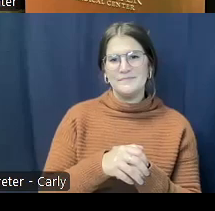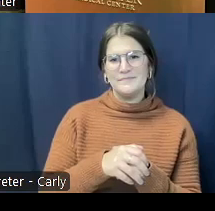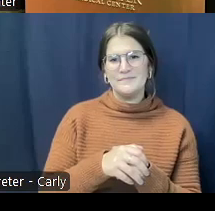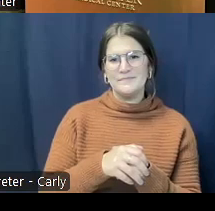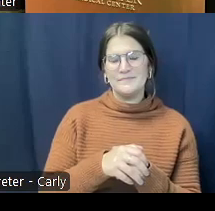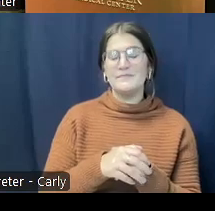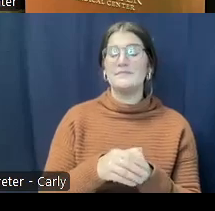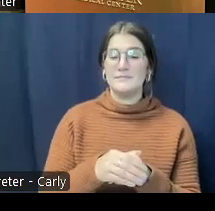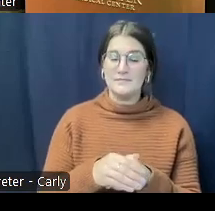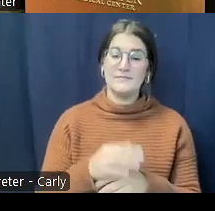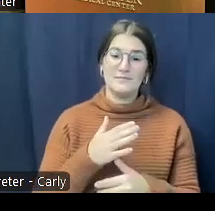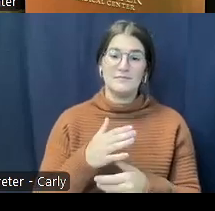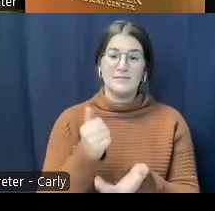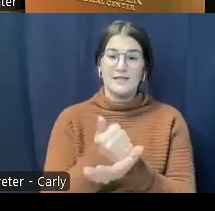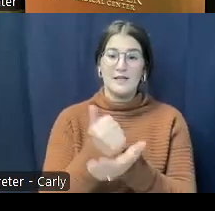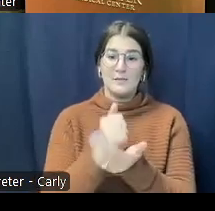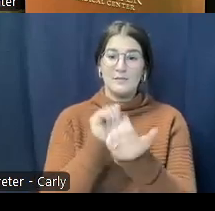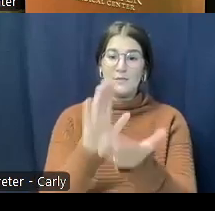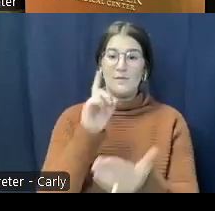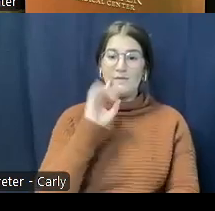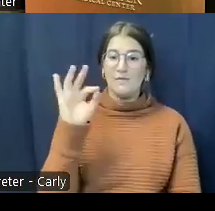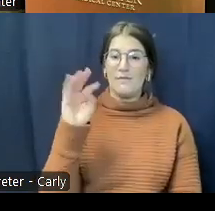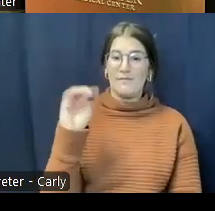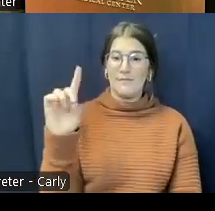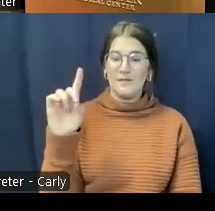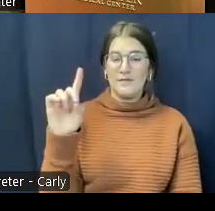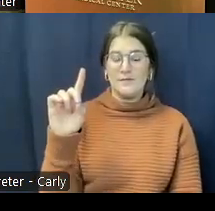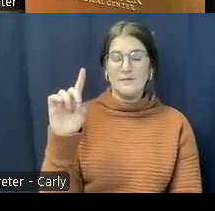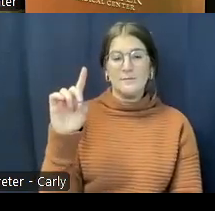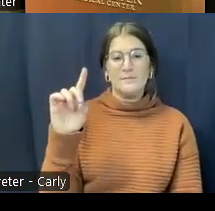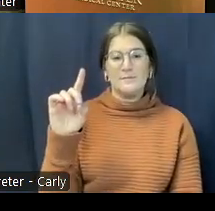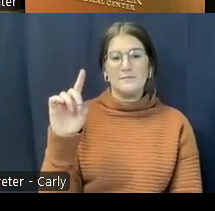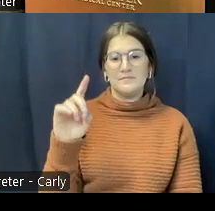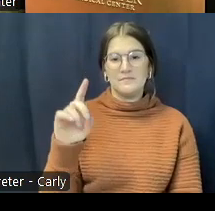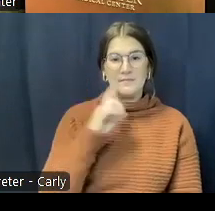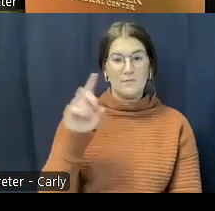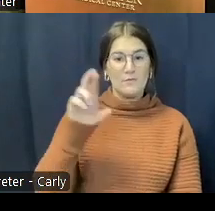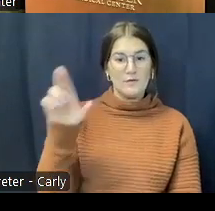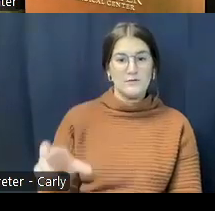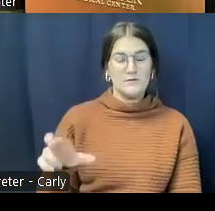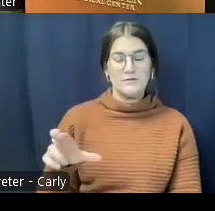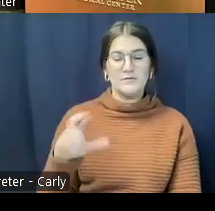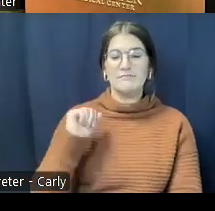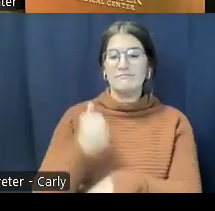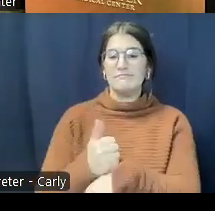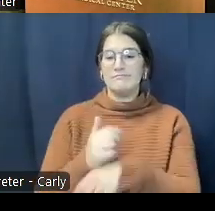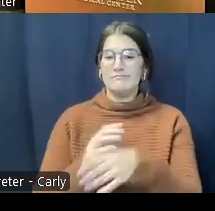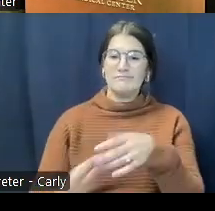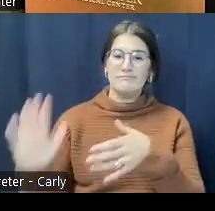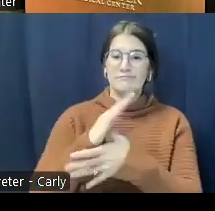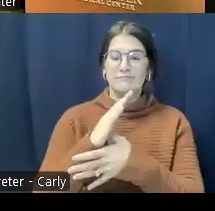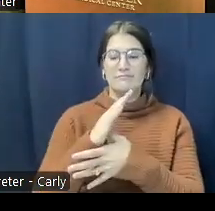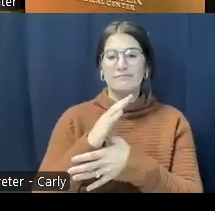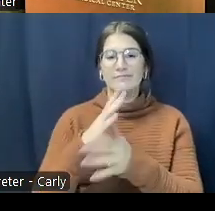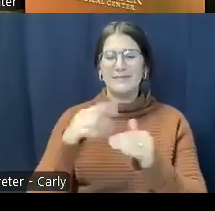Our therapeutic approach to FND at Rochester is based primarily on